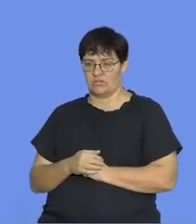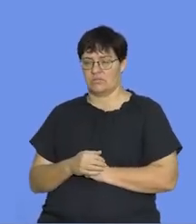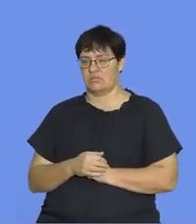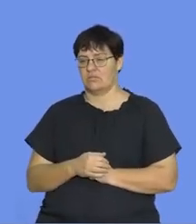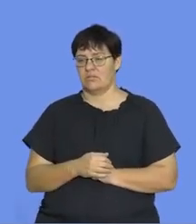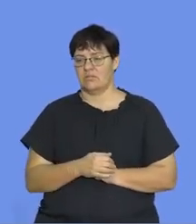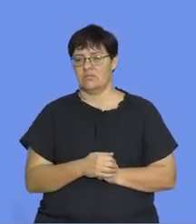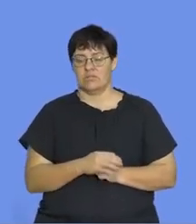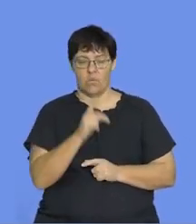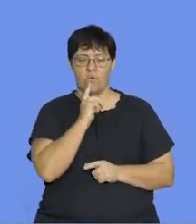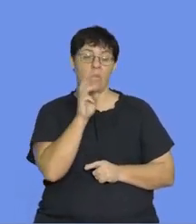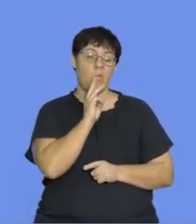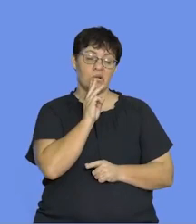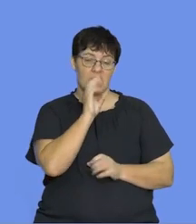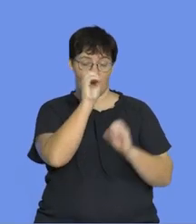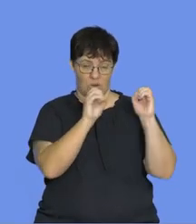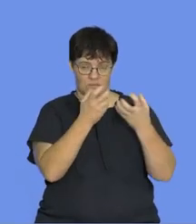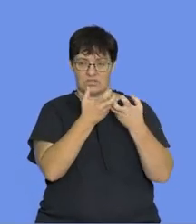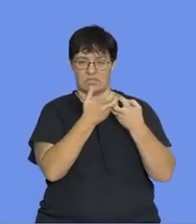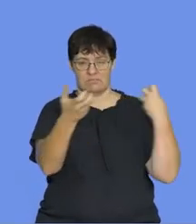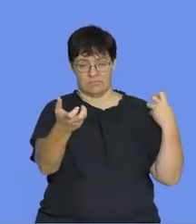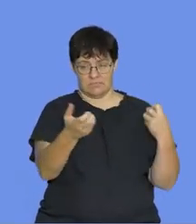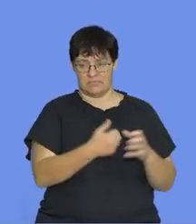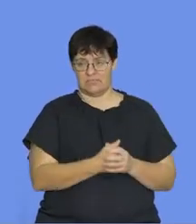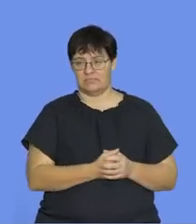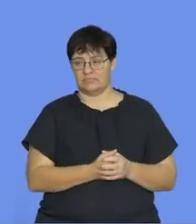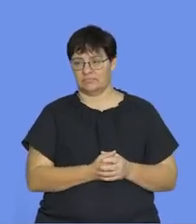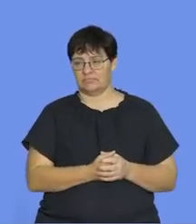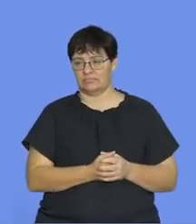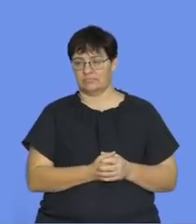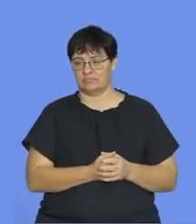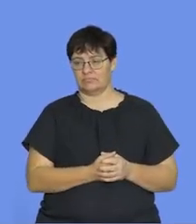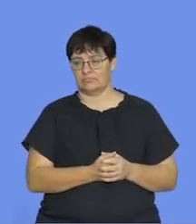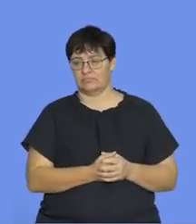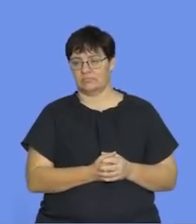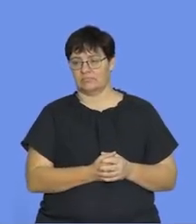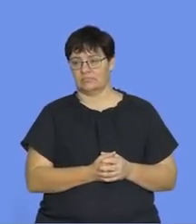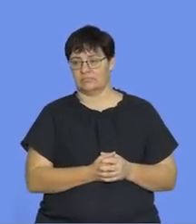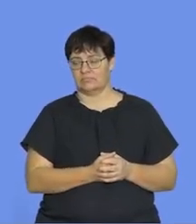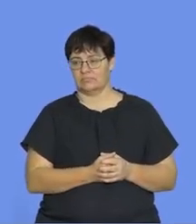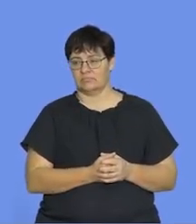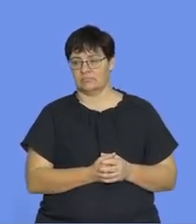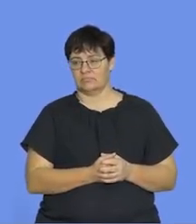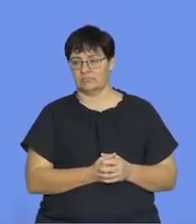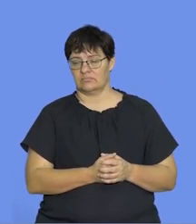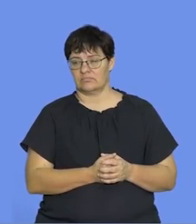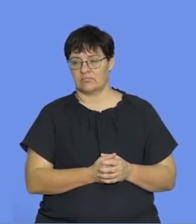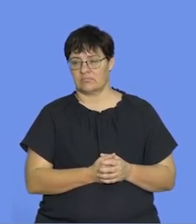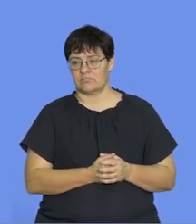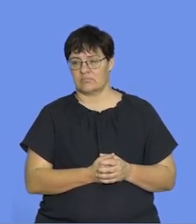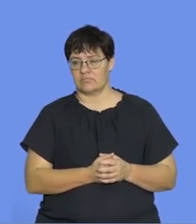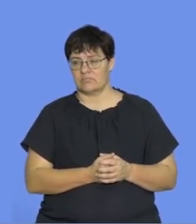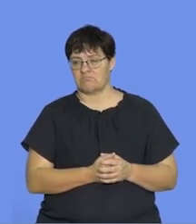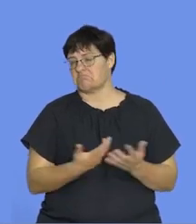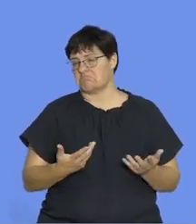water molecules, okay, and see what happens if we do that, okay? Right. So say for